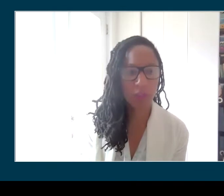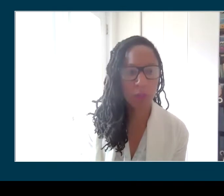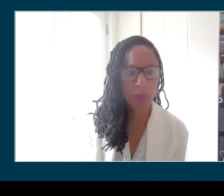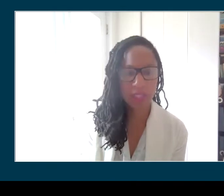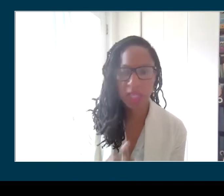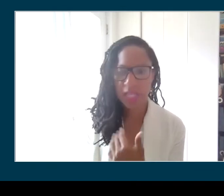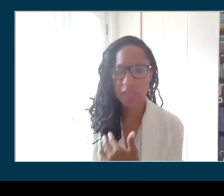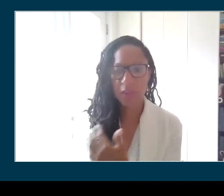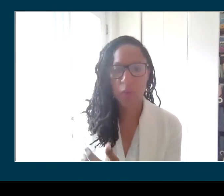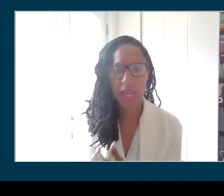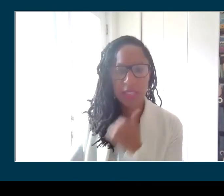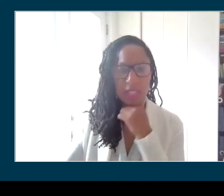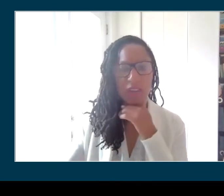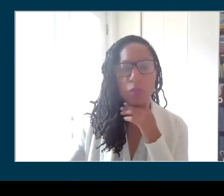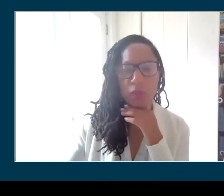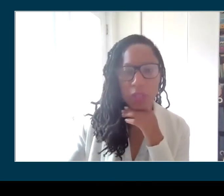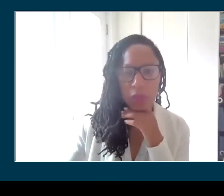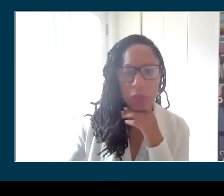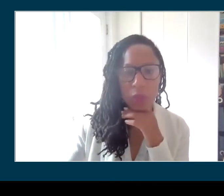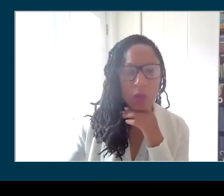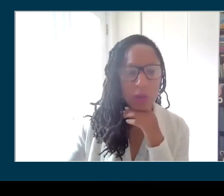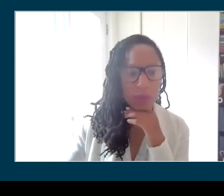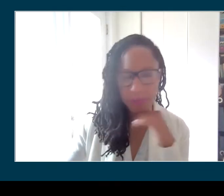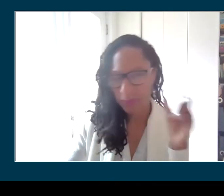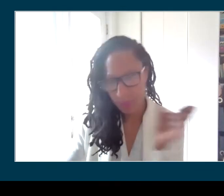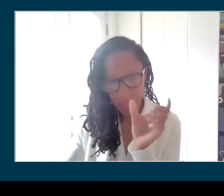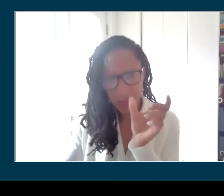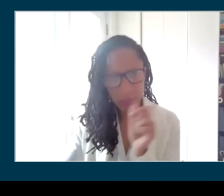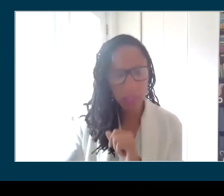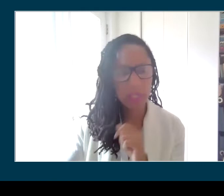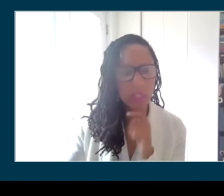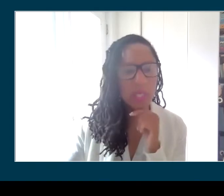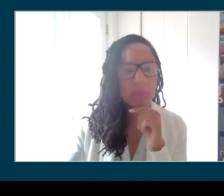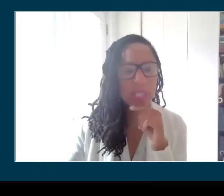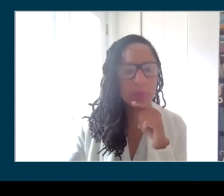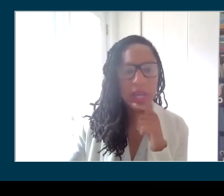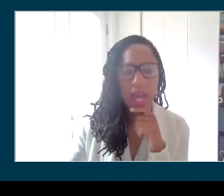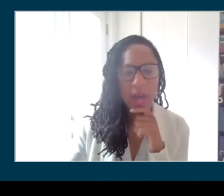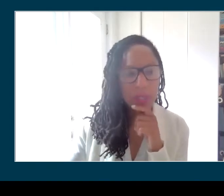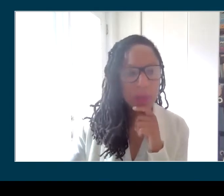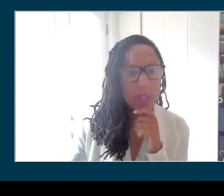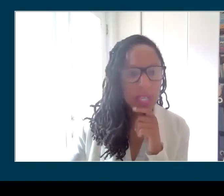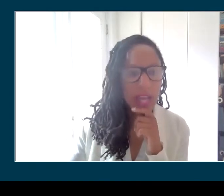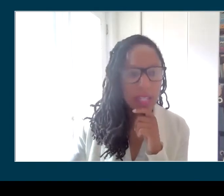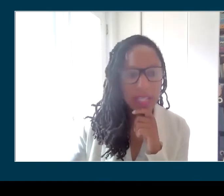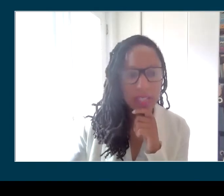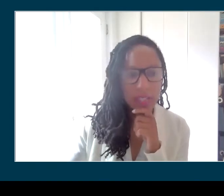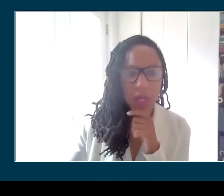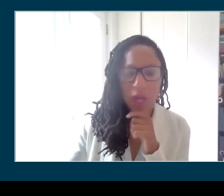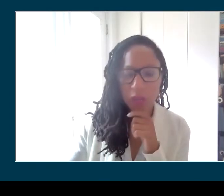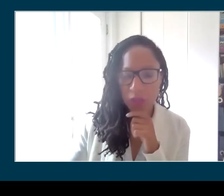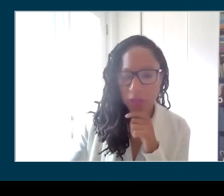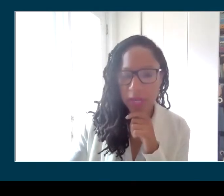different viewpoints, different ways of moving through the world. So that pretty much sums up our community